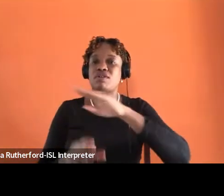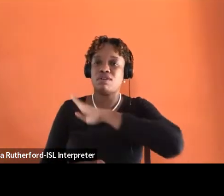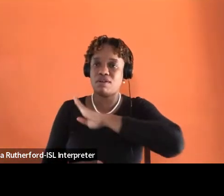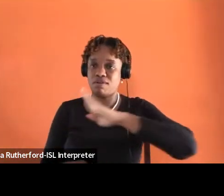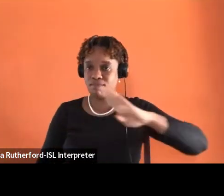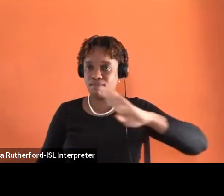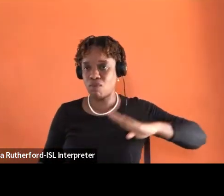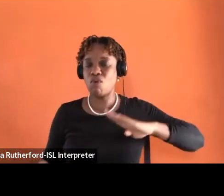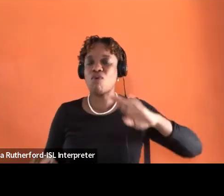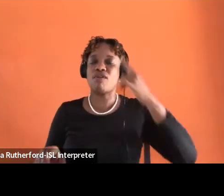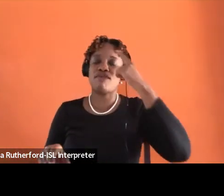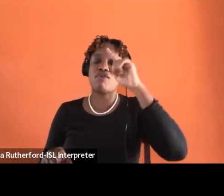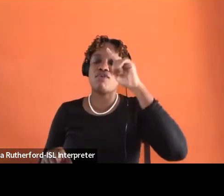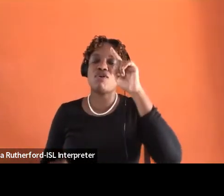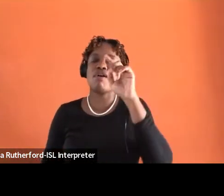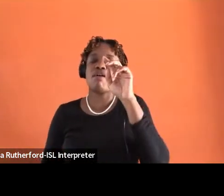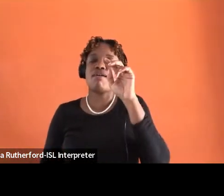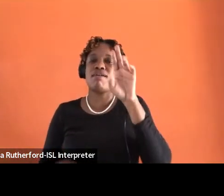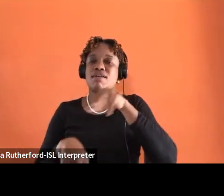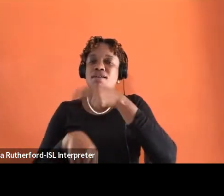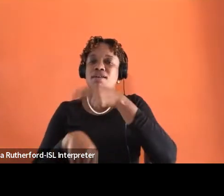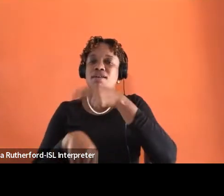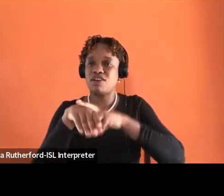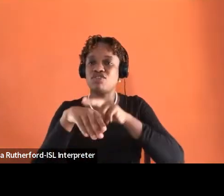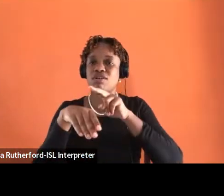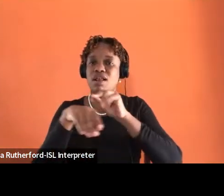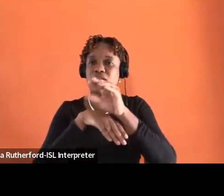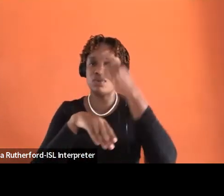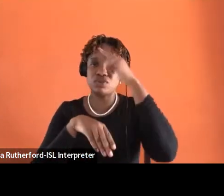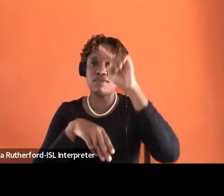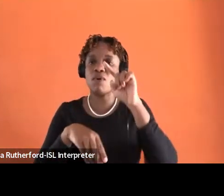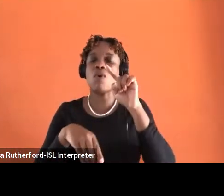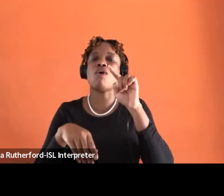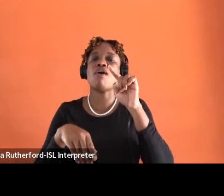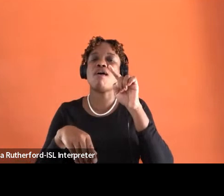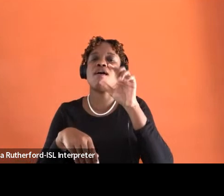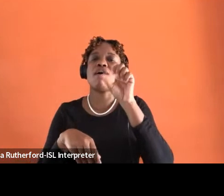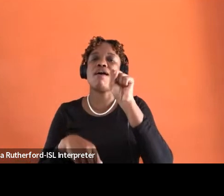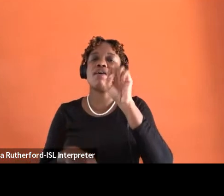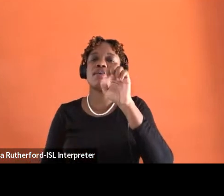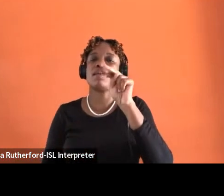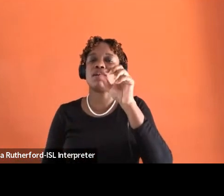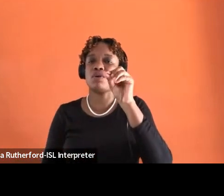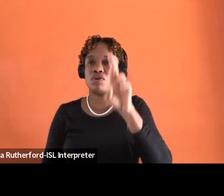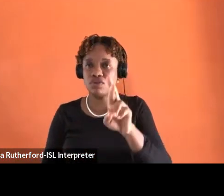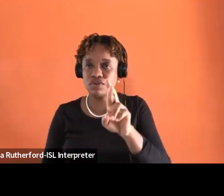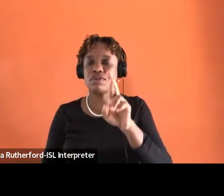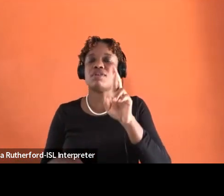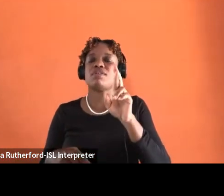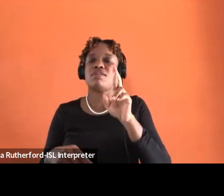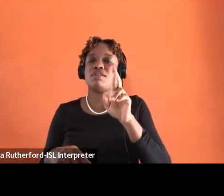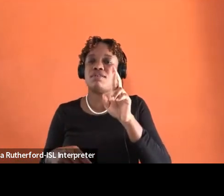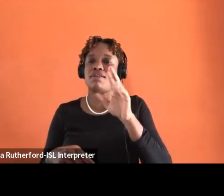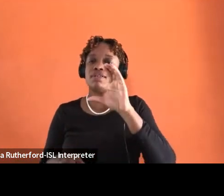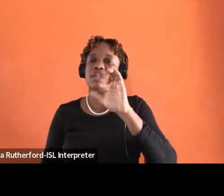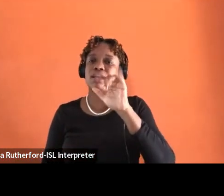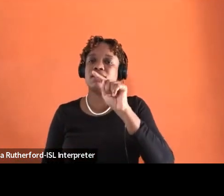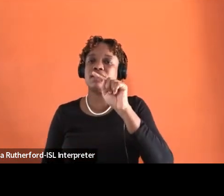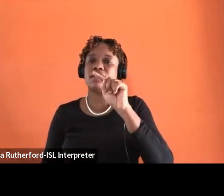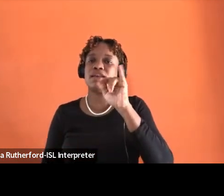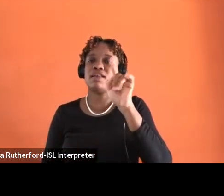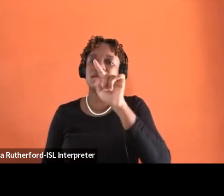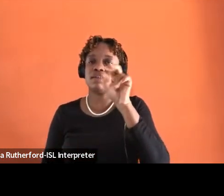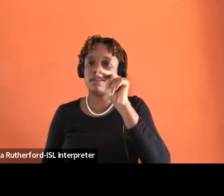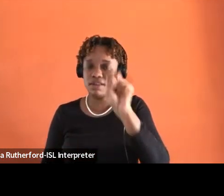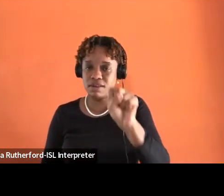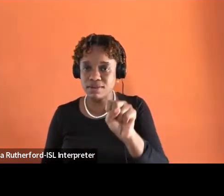Citizens, and I know that she is doing double duty this afternoon, so I